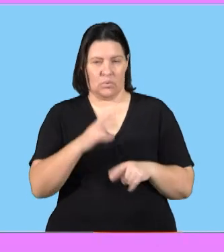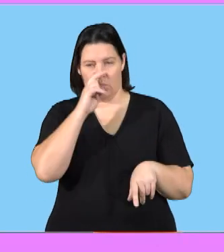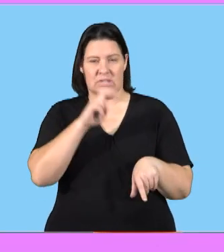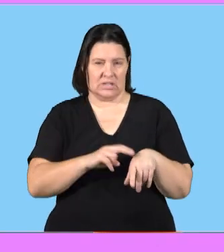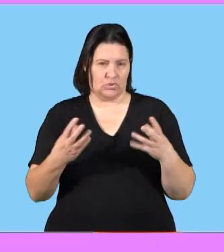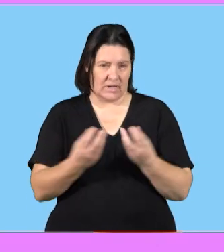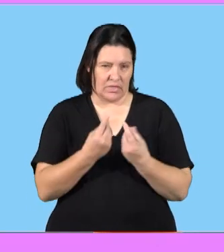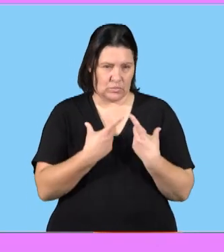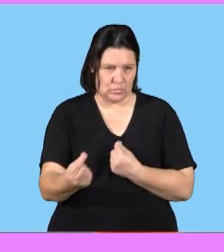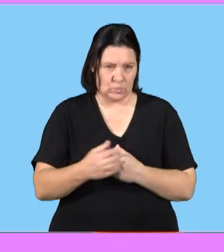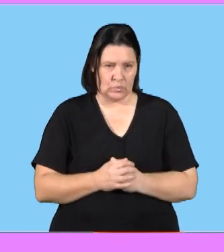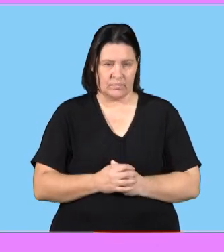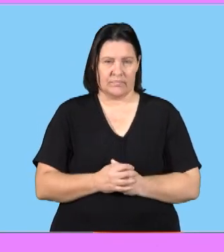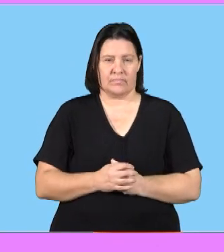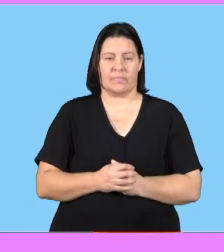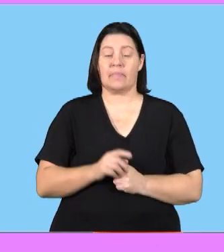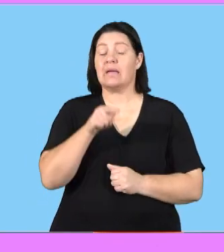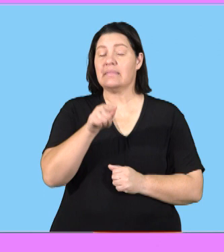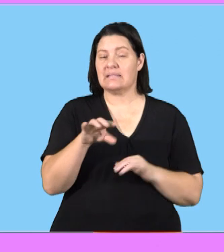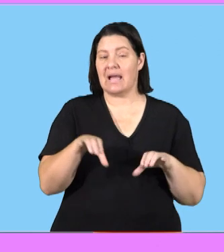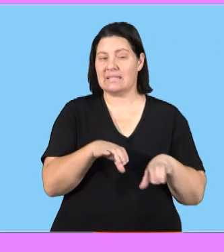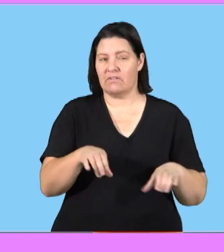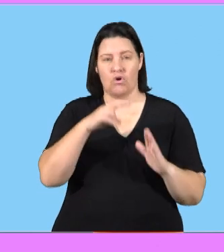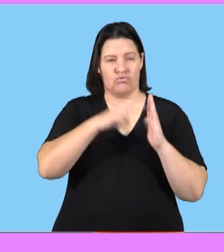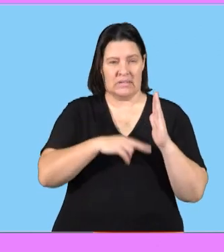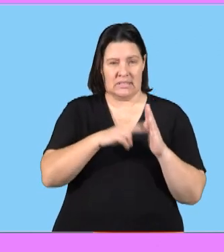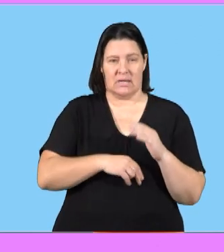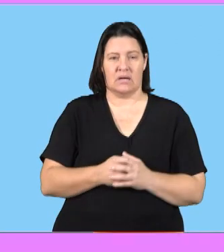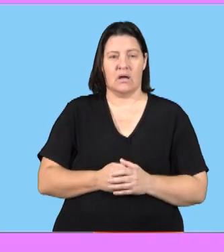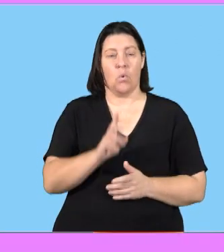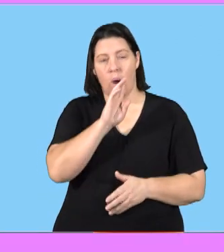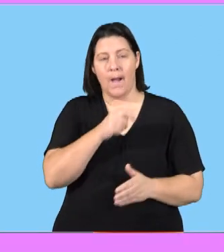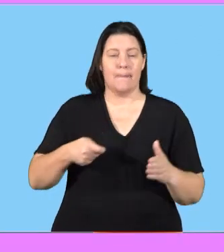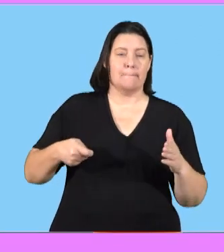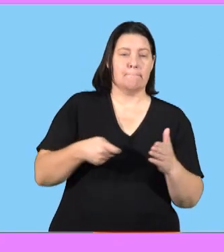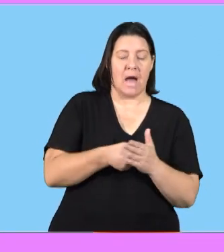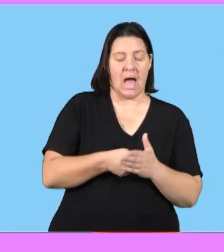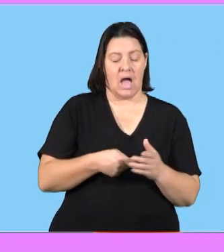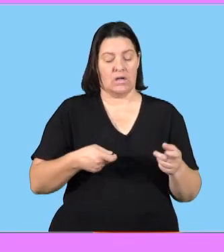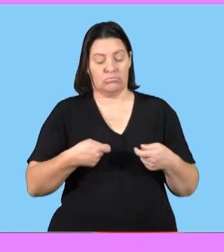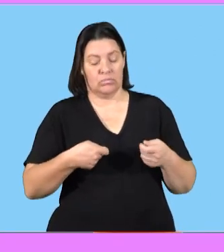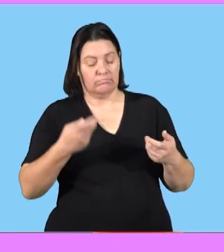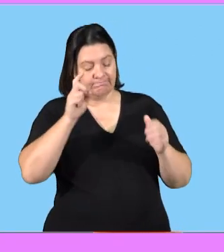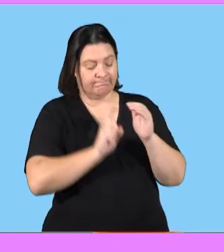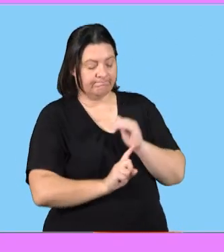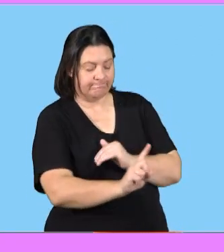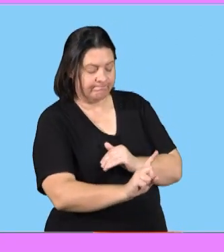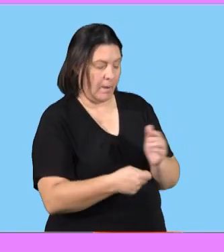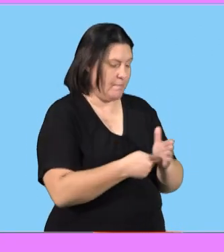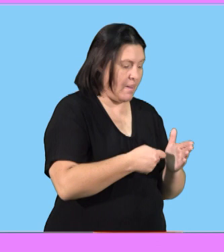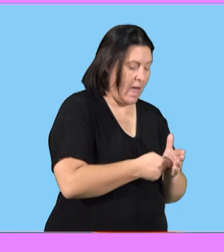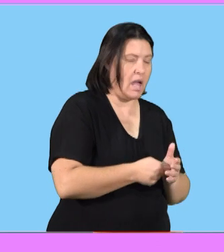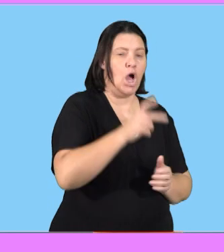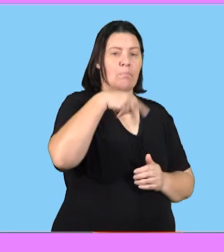that we need to do together. This activity reads as follows. When buying items from the shop,